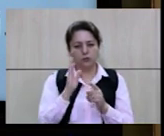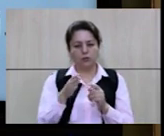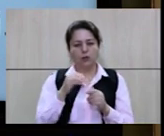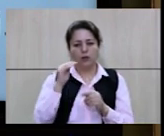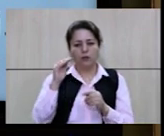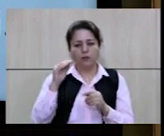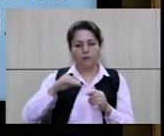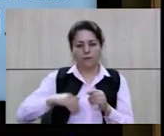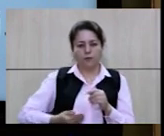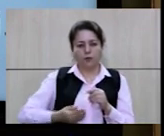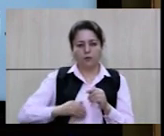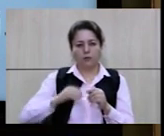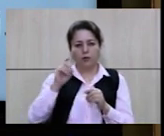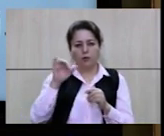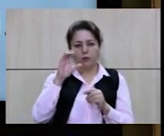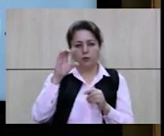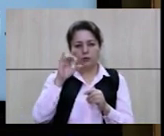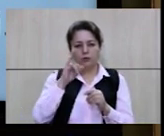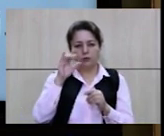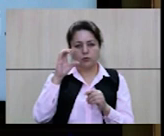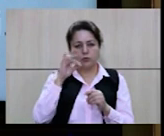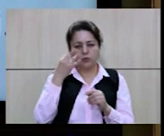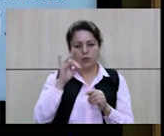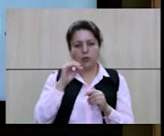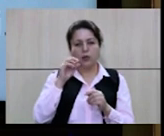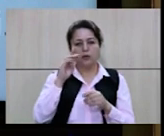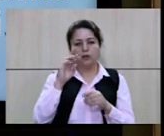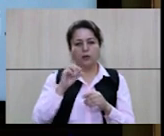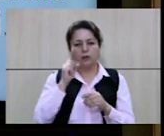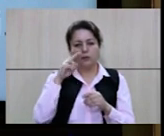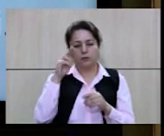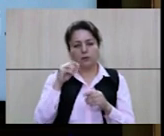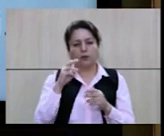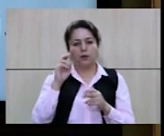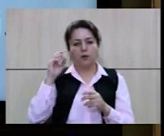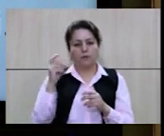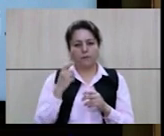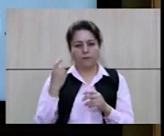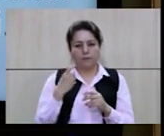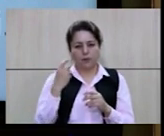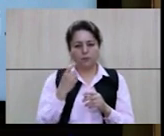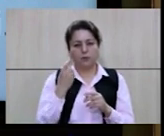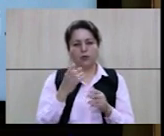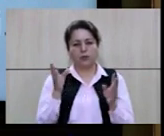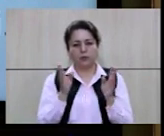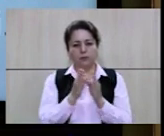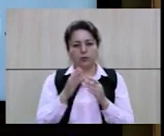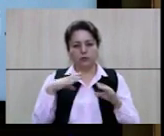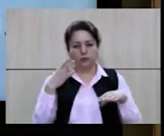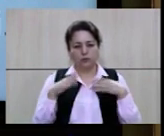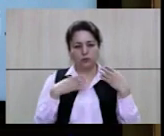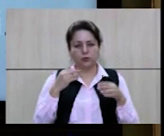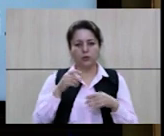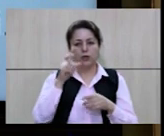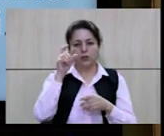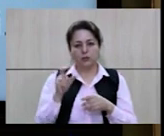Firma xususiy tadbirkorlik, fermerlik bilan shug'ullanib kelayotgan jismoniy shaxslarga bankdan kredit olish